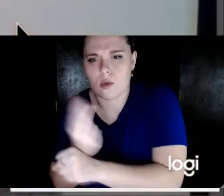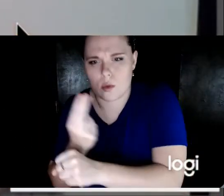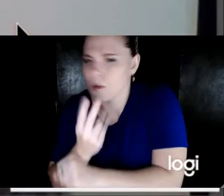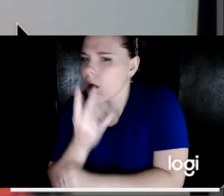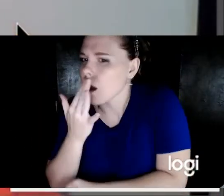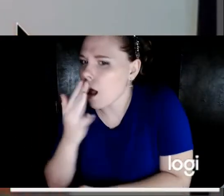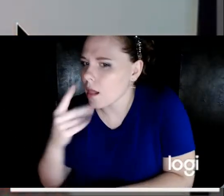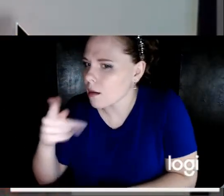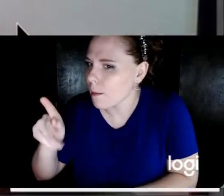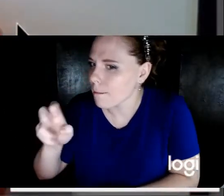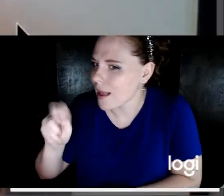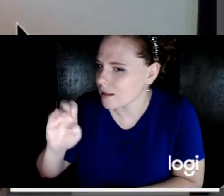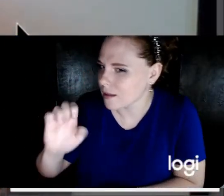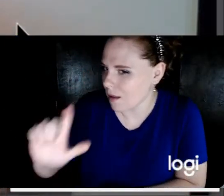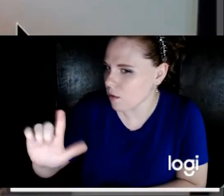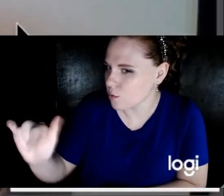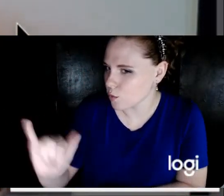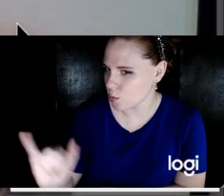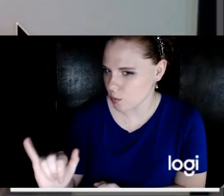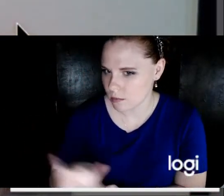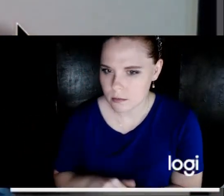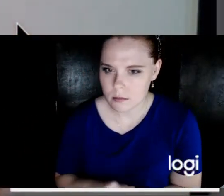So I've kind of